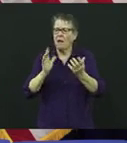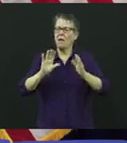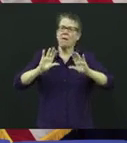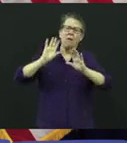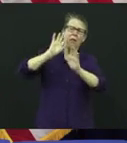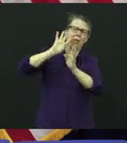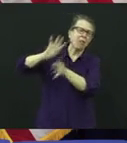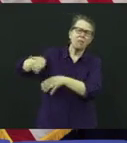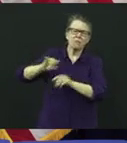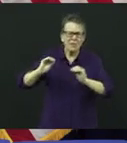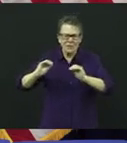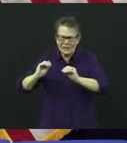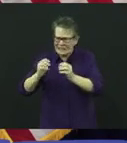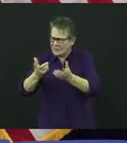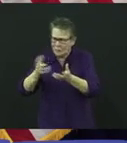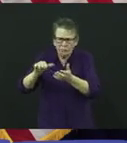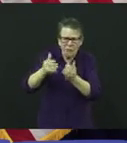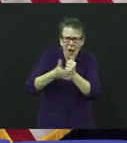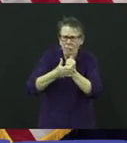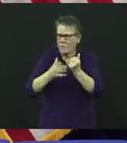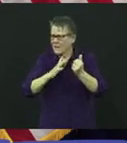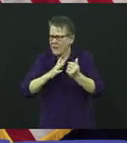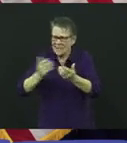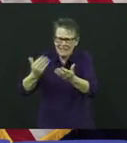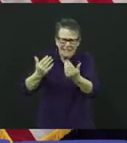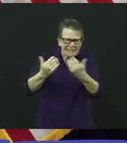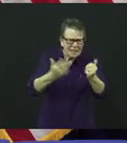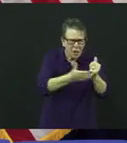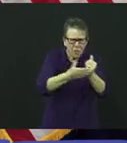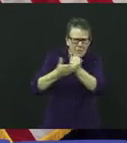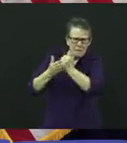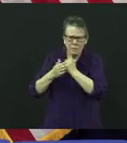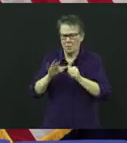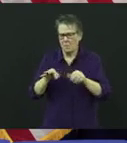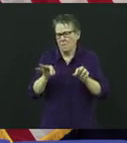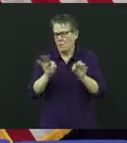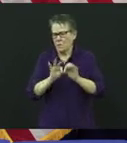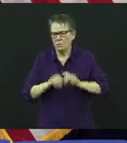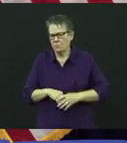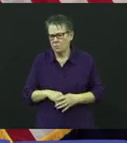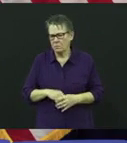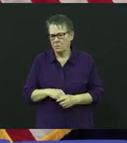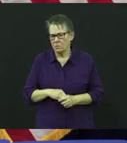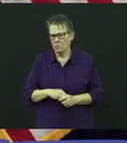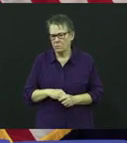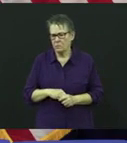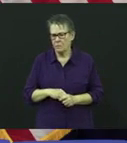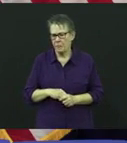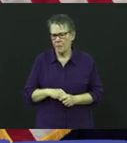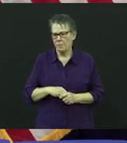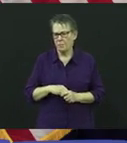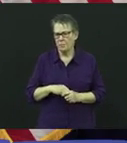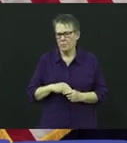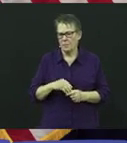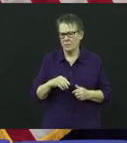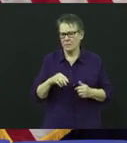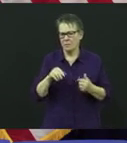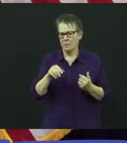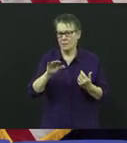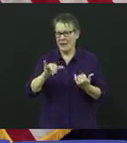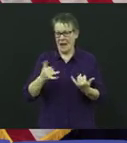will give you the details. We are reporting today an additional 846 residents testing